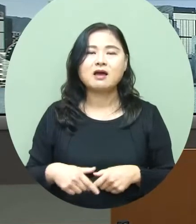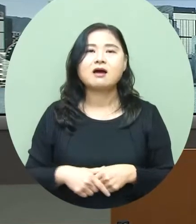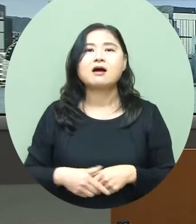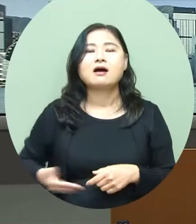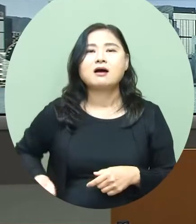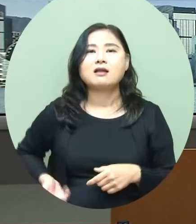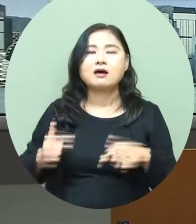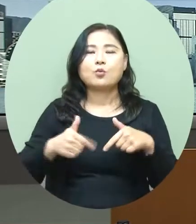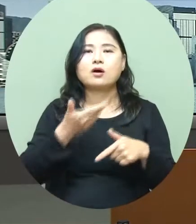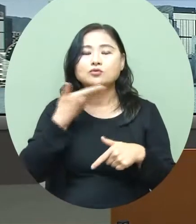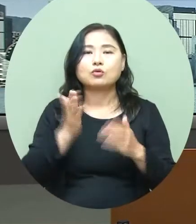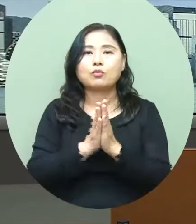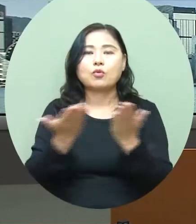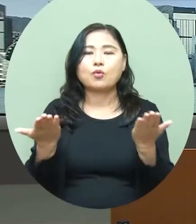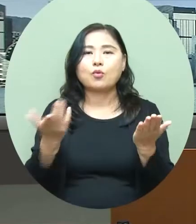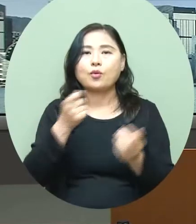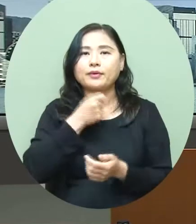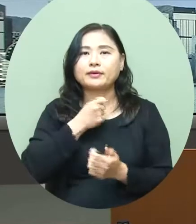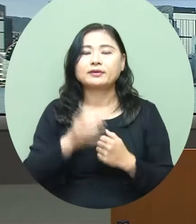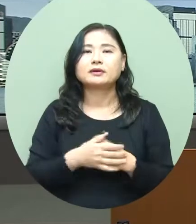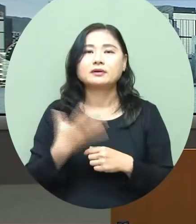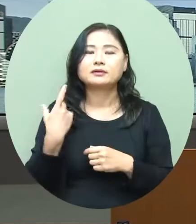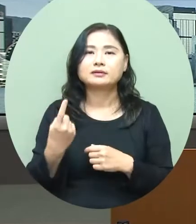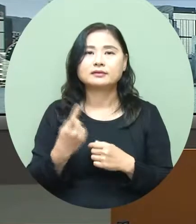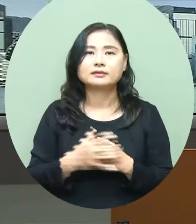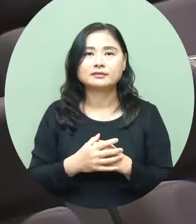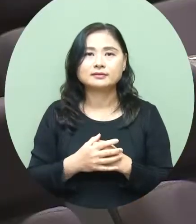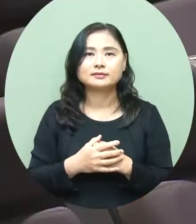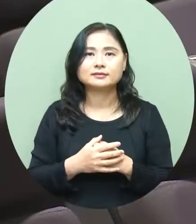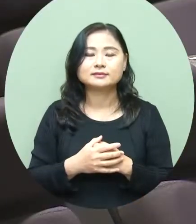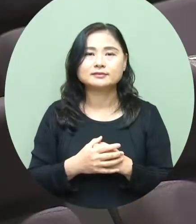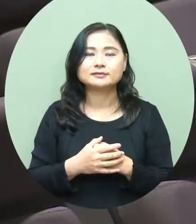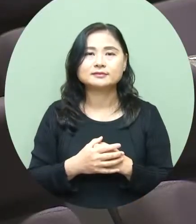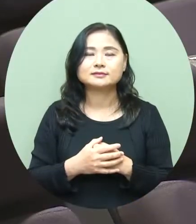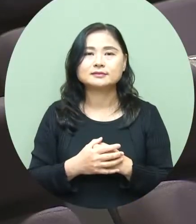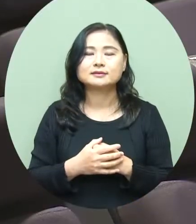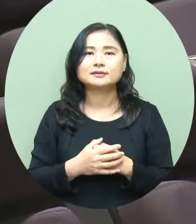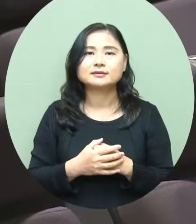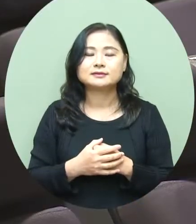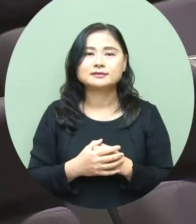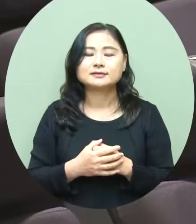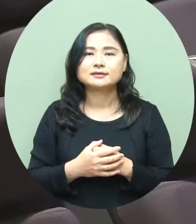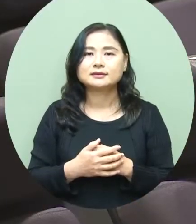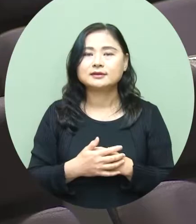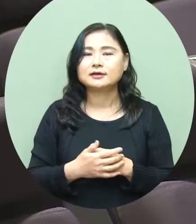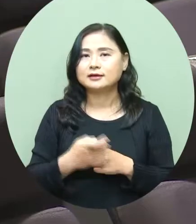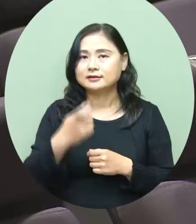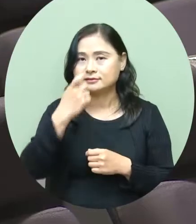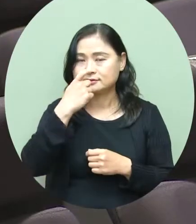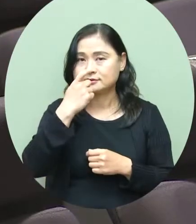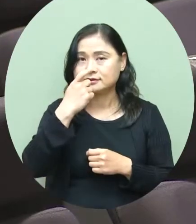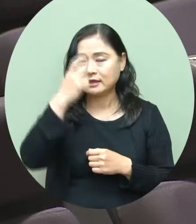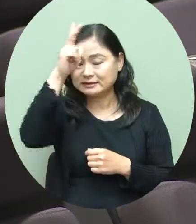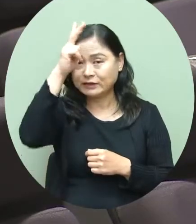A few English questions. Yesterday it was mentioned that for the RAT testing scheme, there are issues of people reporting their